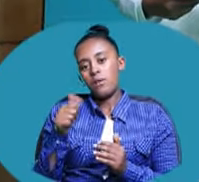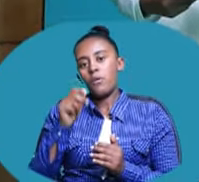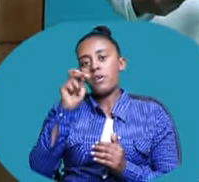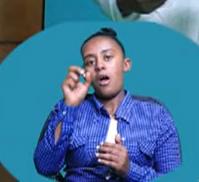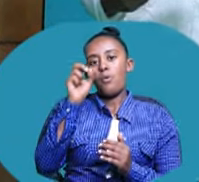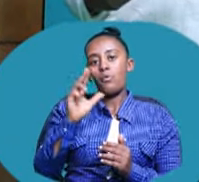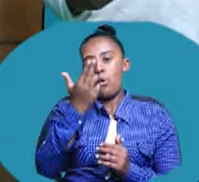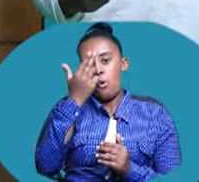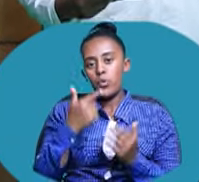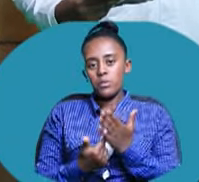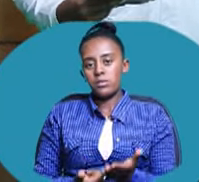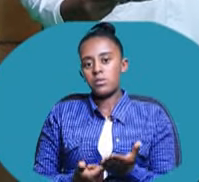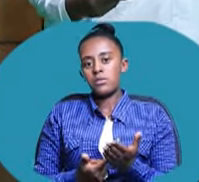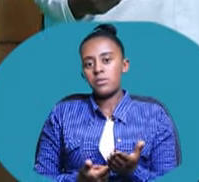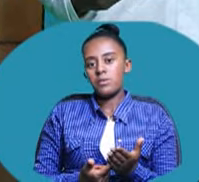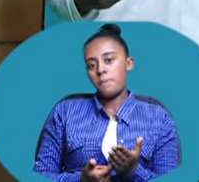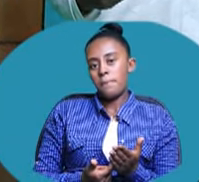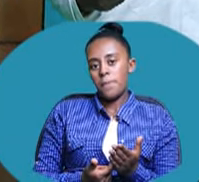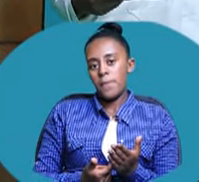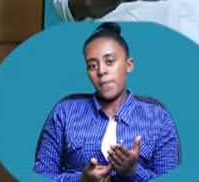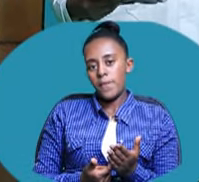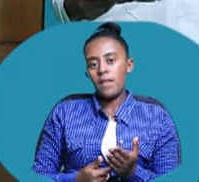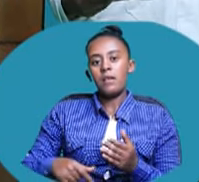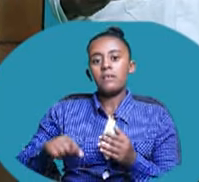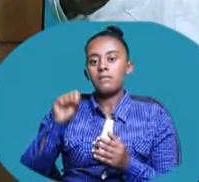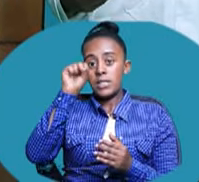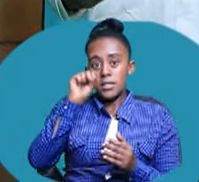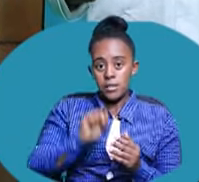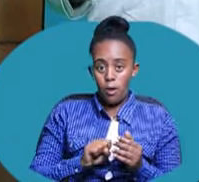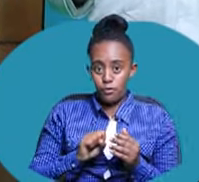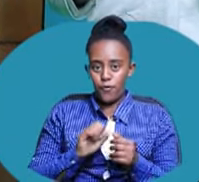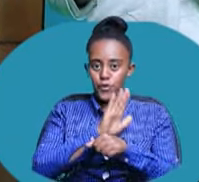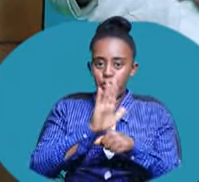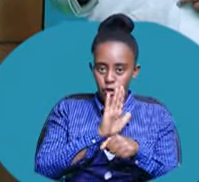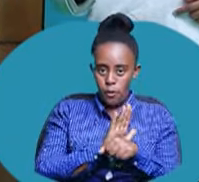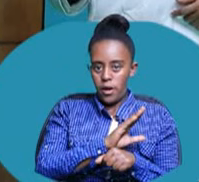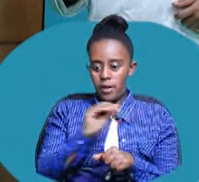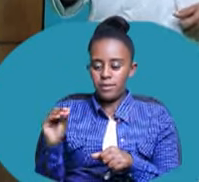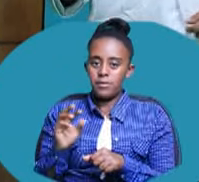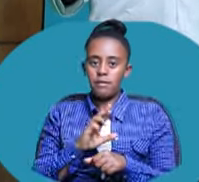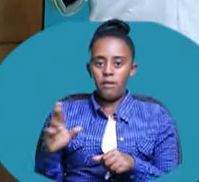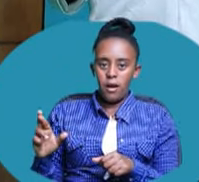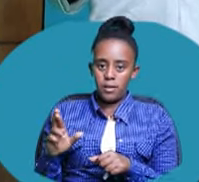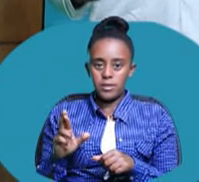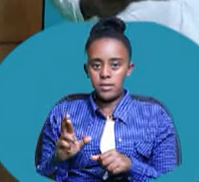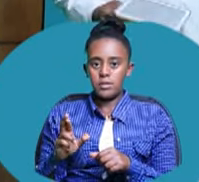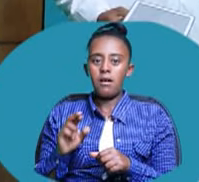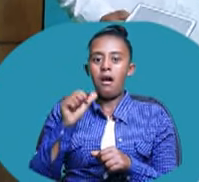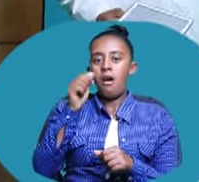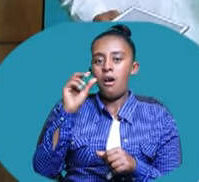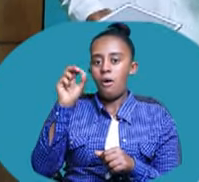Dharam. This Sultanate was emerged south of Shawa and right bank of Awash River